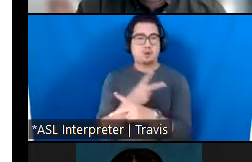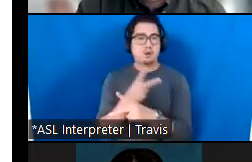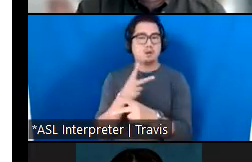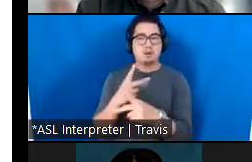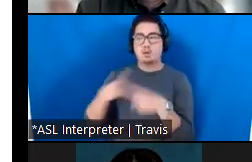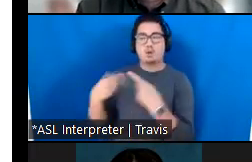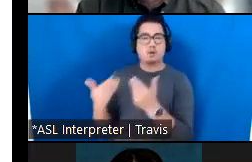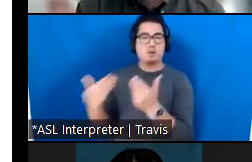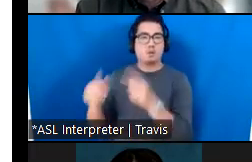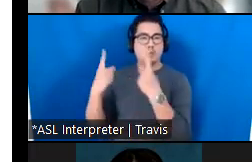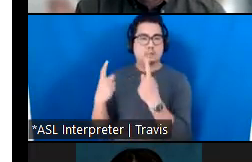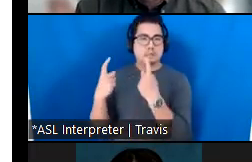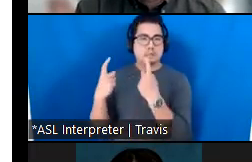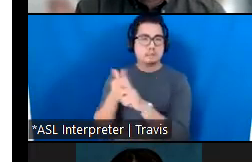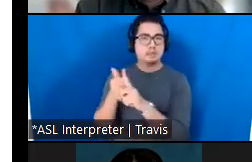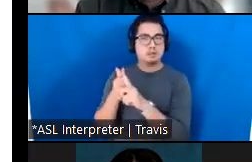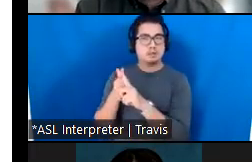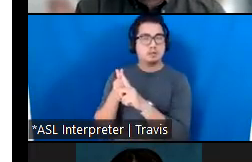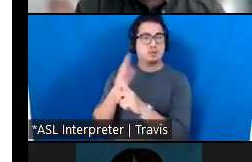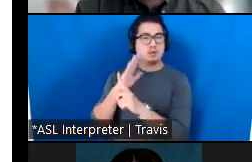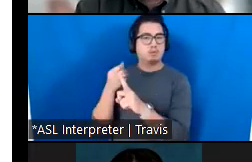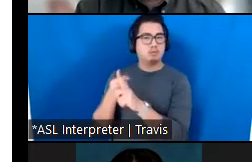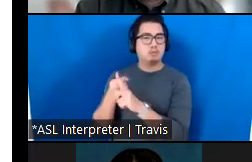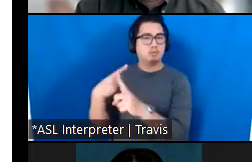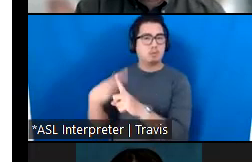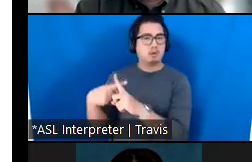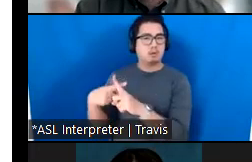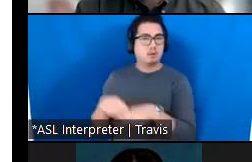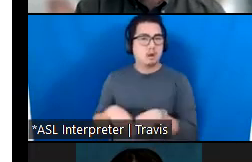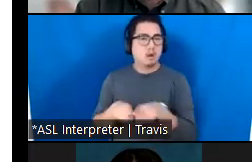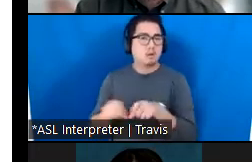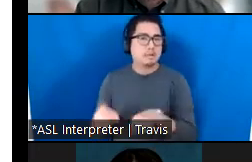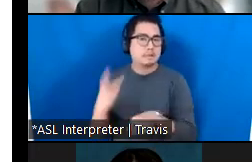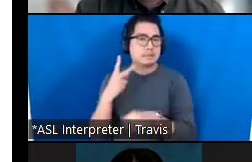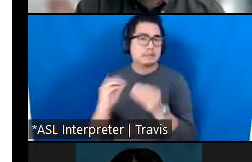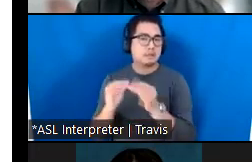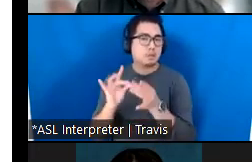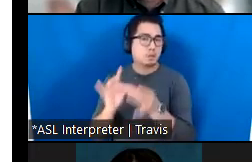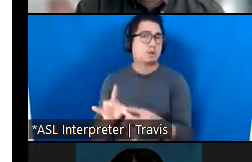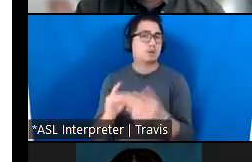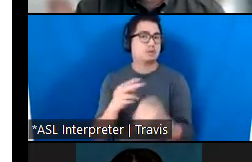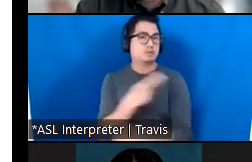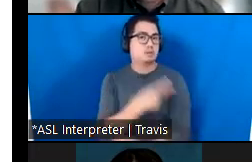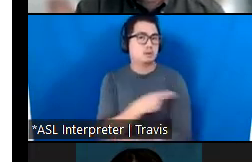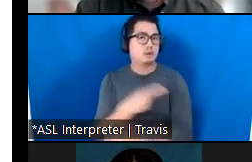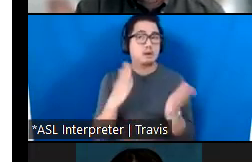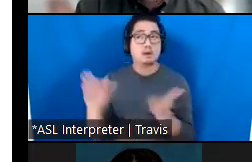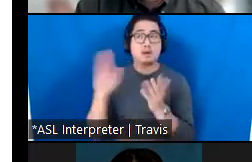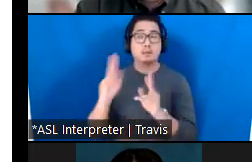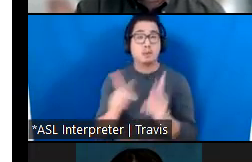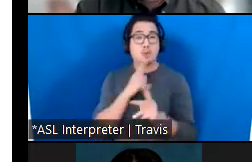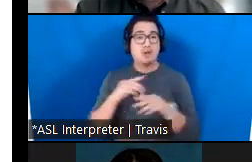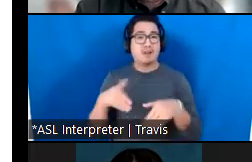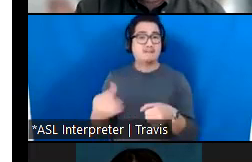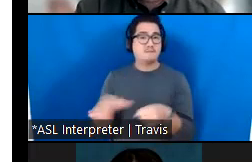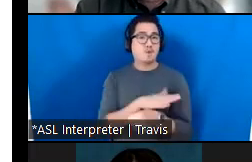than those who've been boosted. And then around hospitalizations, people who are not fully vaccinated are 12 times